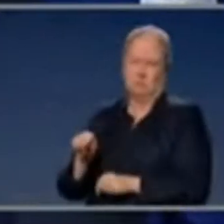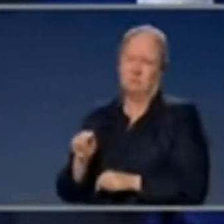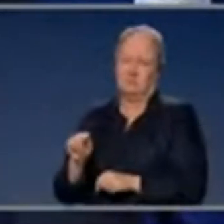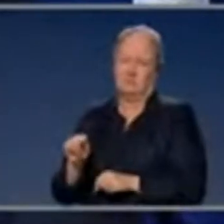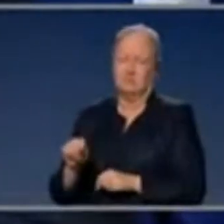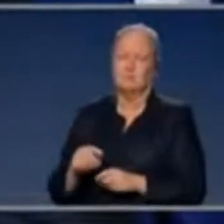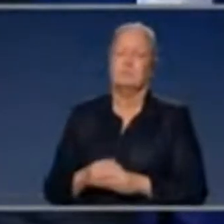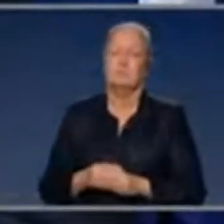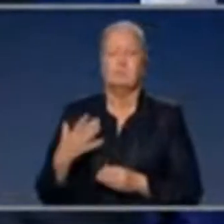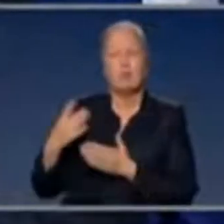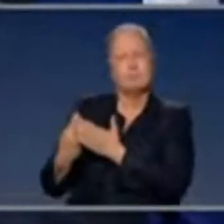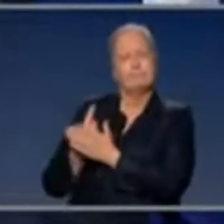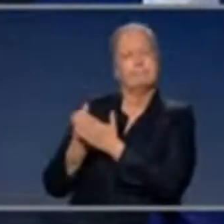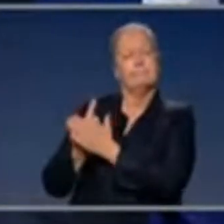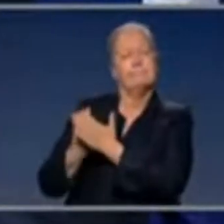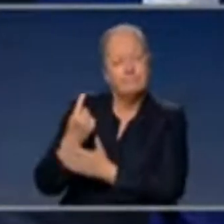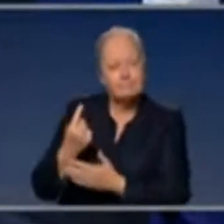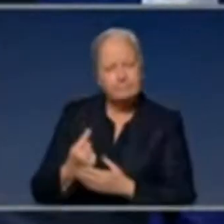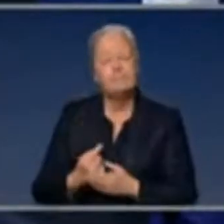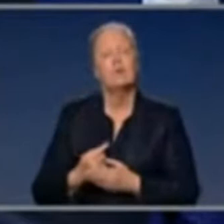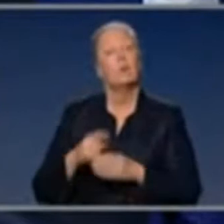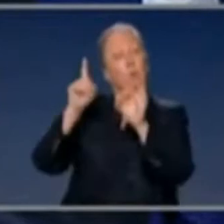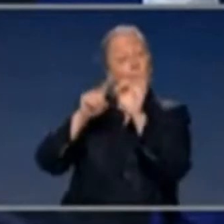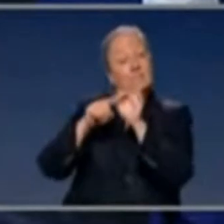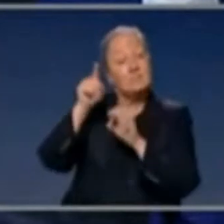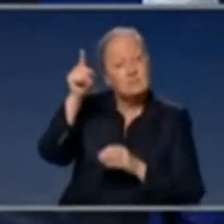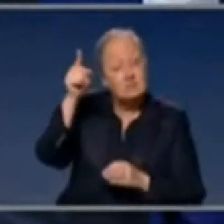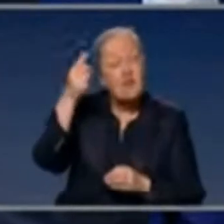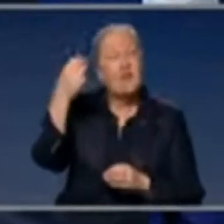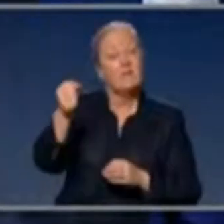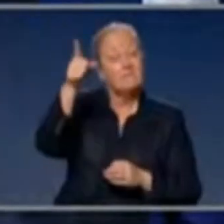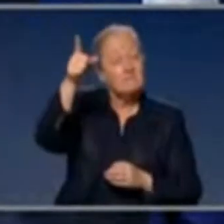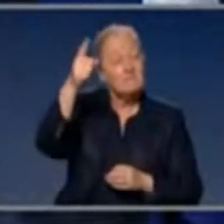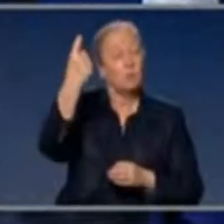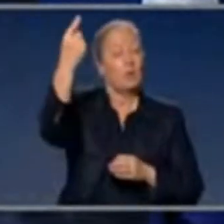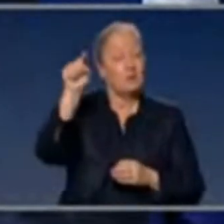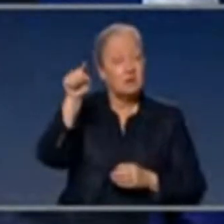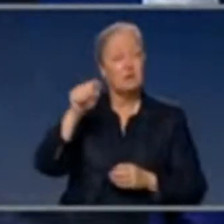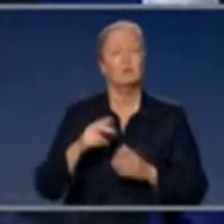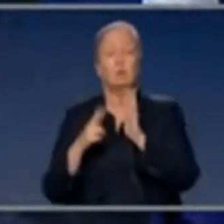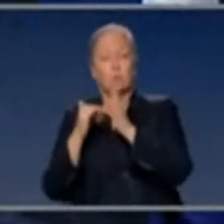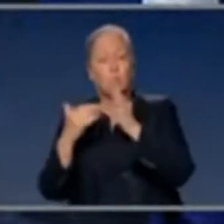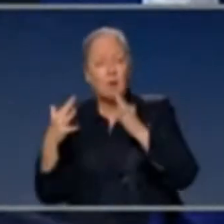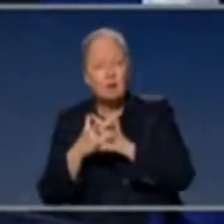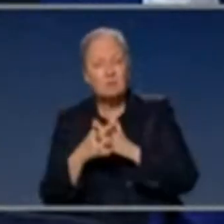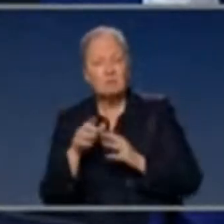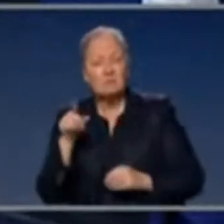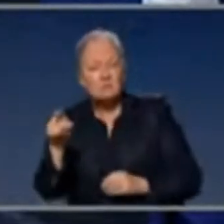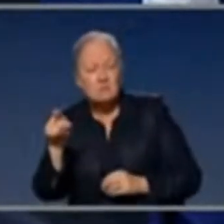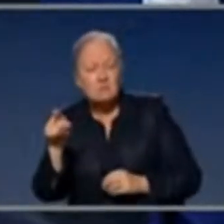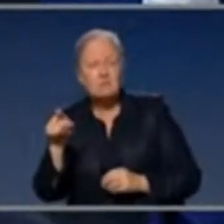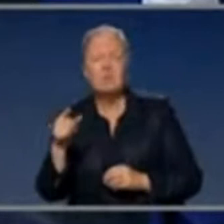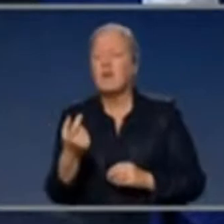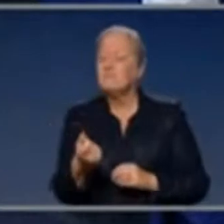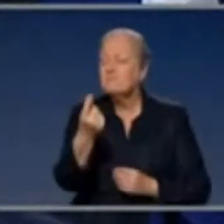particularly acknowledge the work that has been done in Queensland in that respect, and in New South Wales, where we've been working closely with them, and